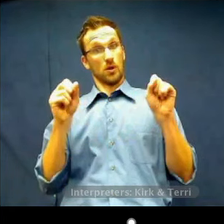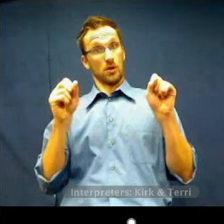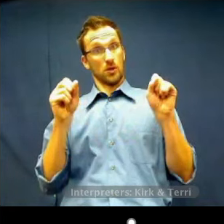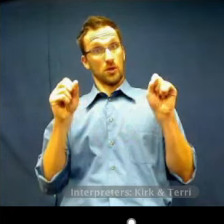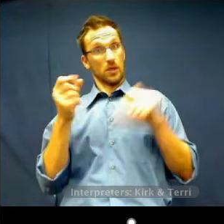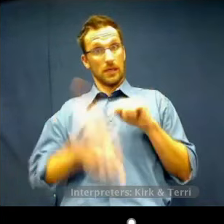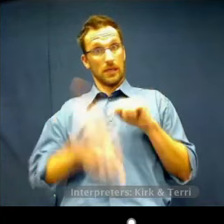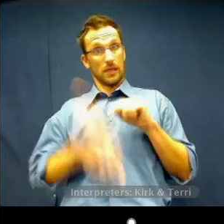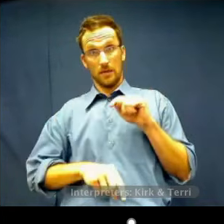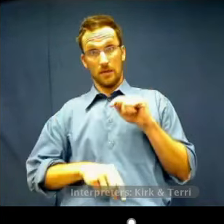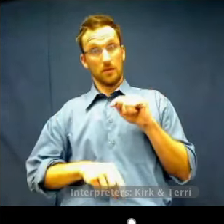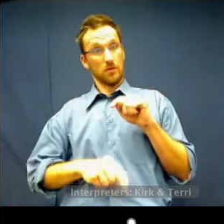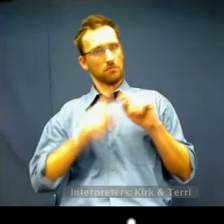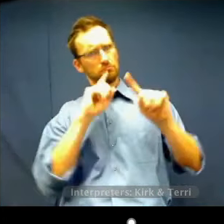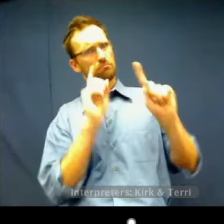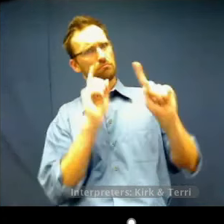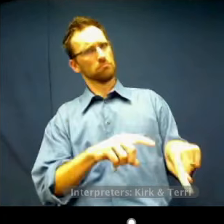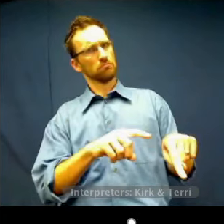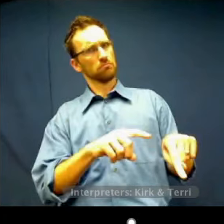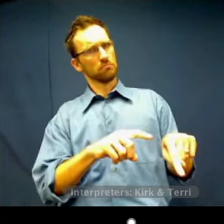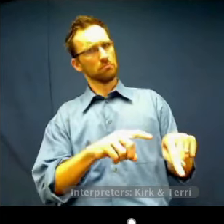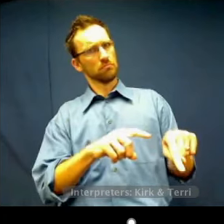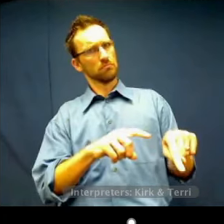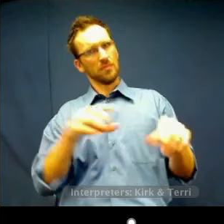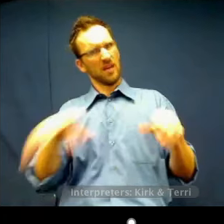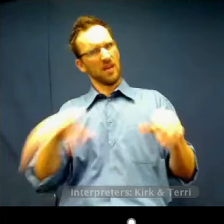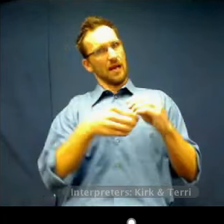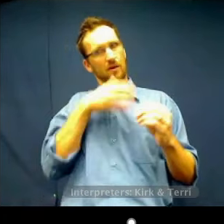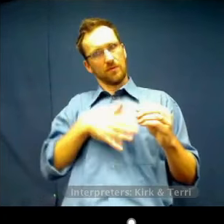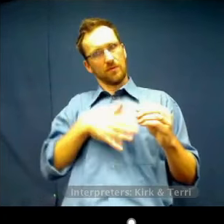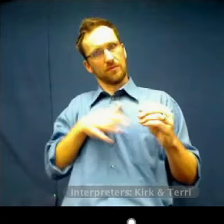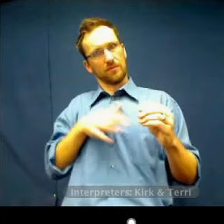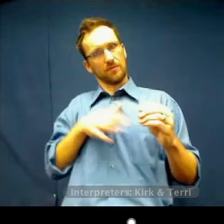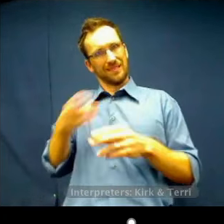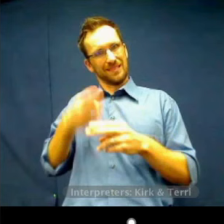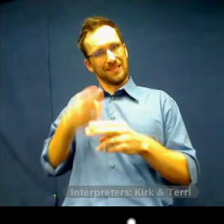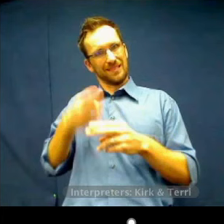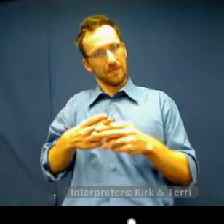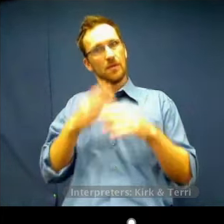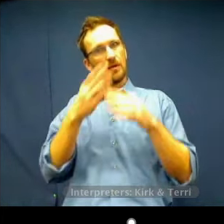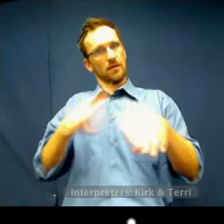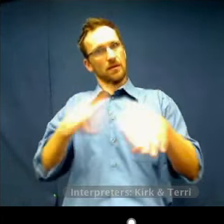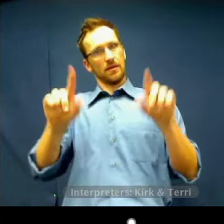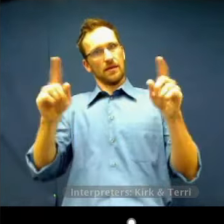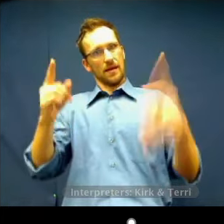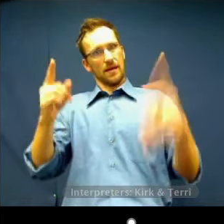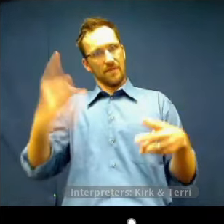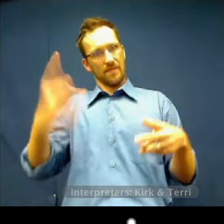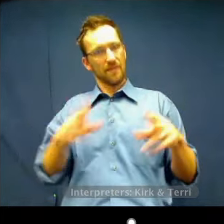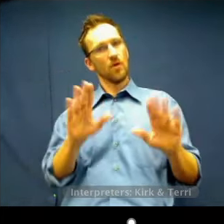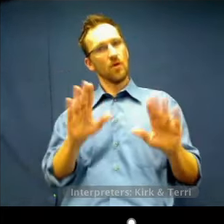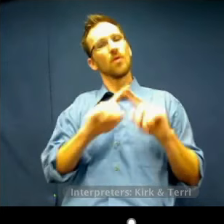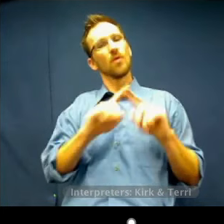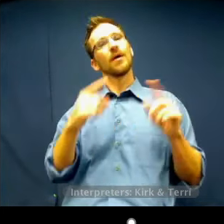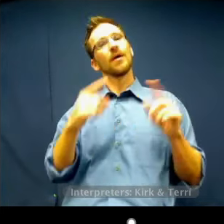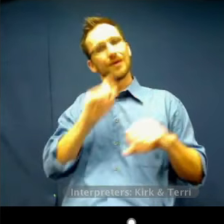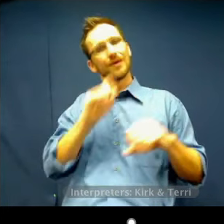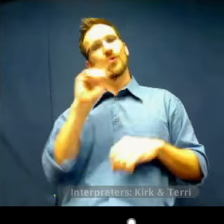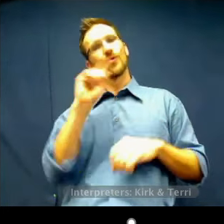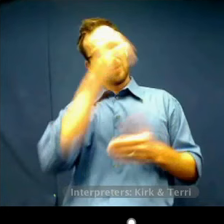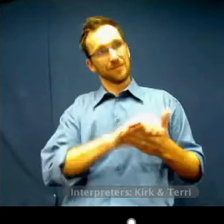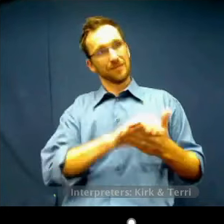title changed to make it a jointly owned house, but they can order the husband to pay wife $150,000.